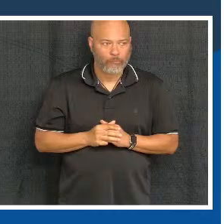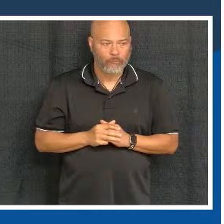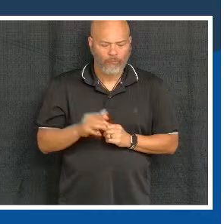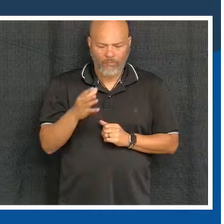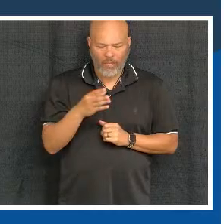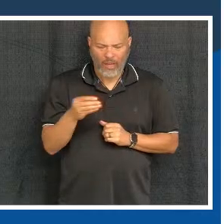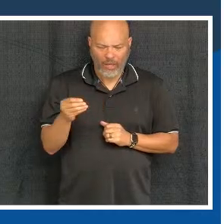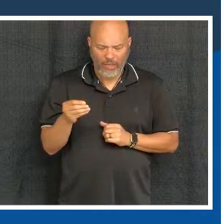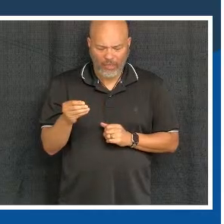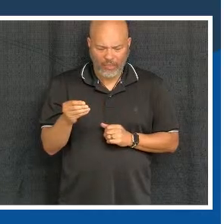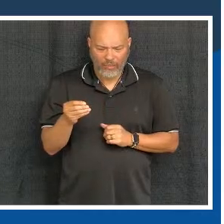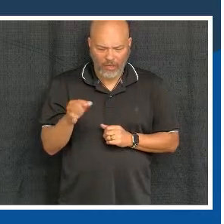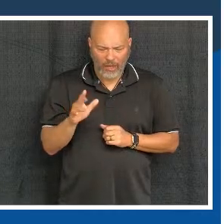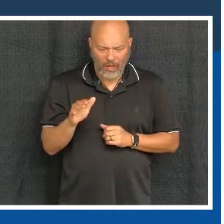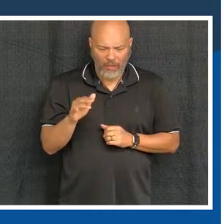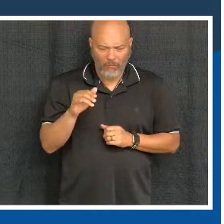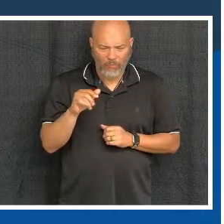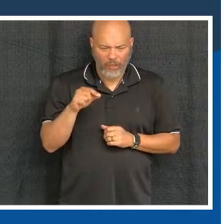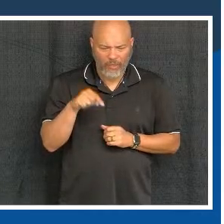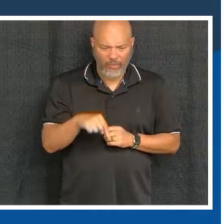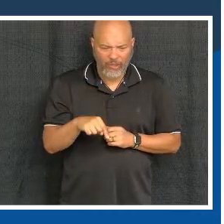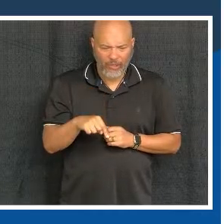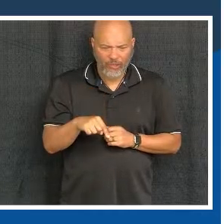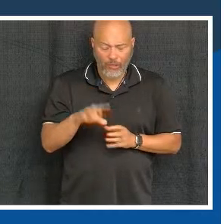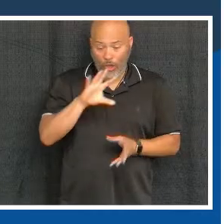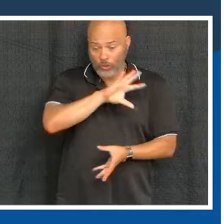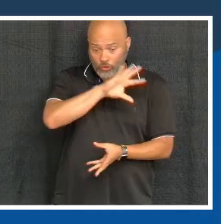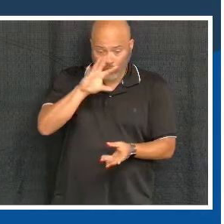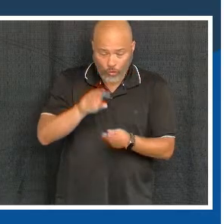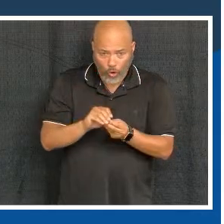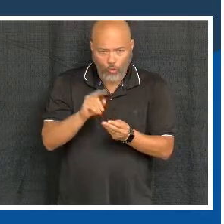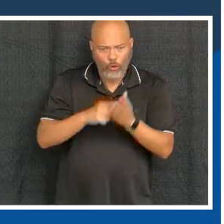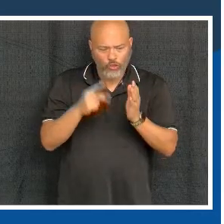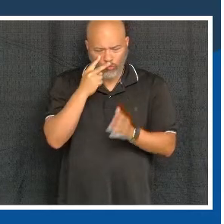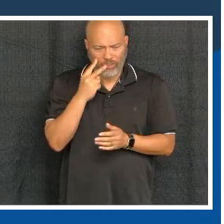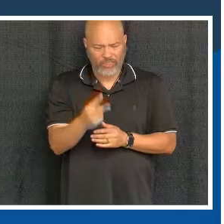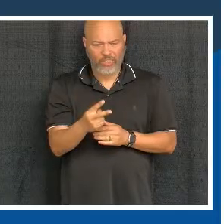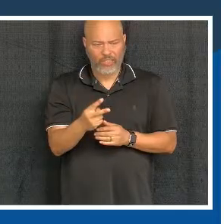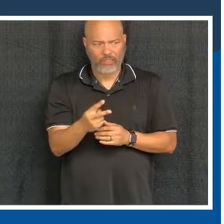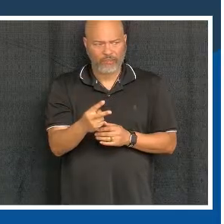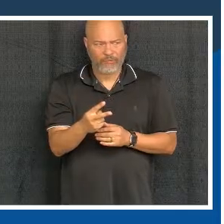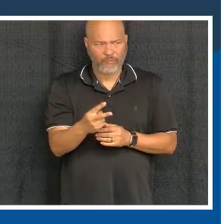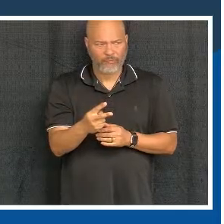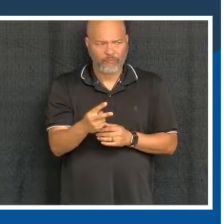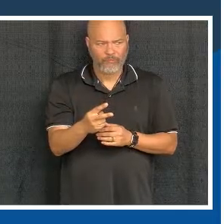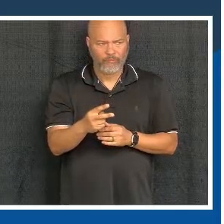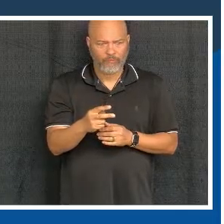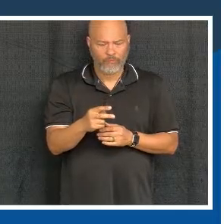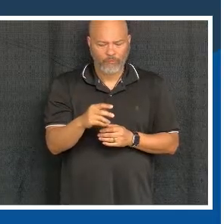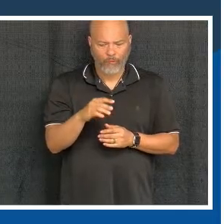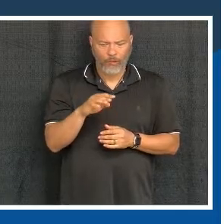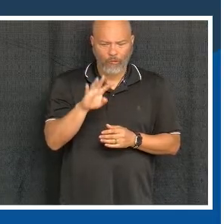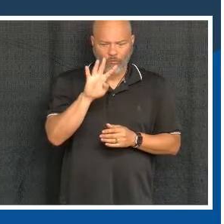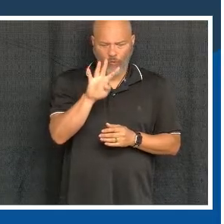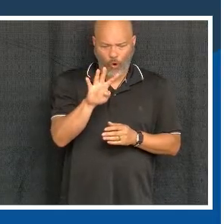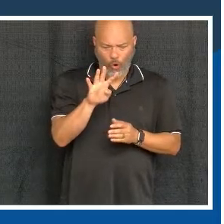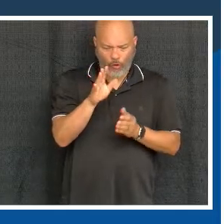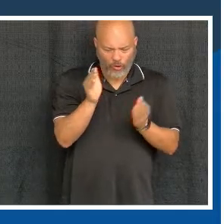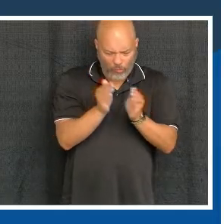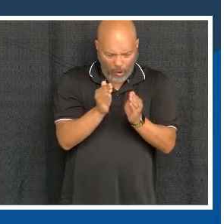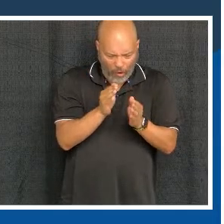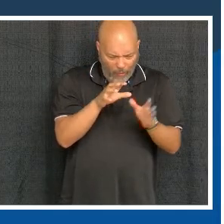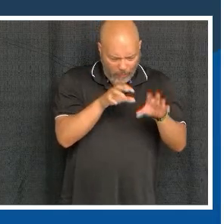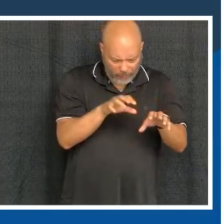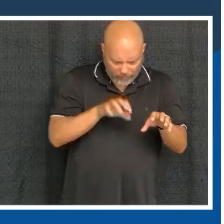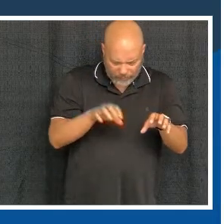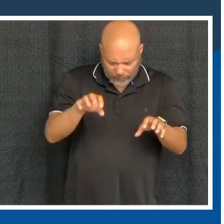And this is in total, and what you're looking at here is 4 little pieces of a large